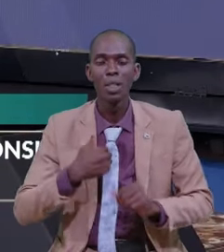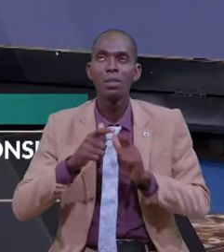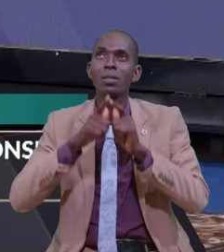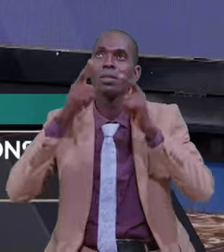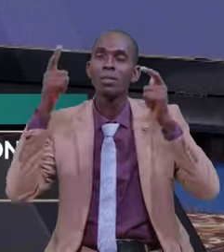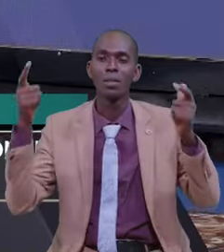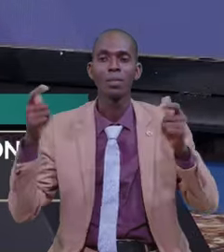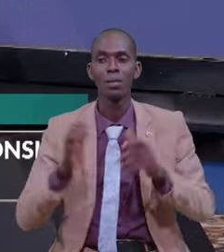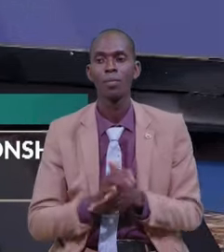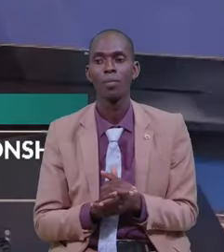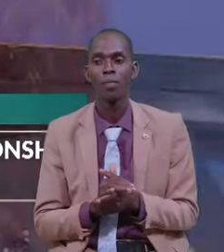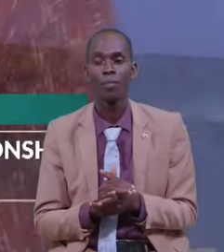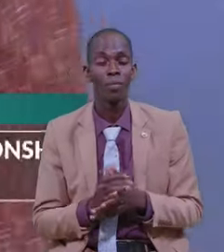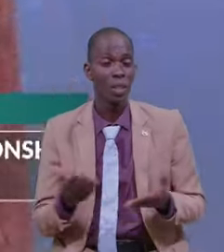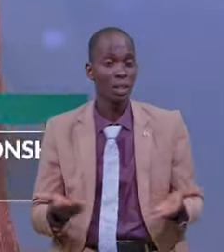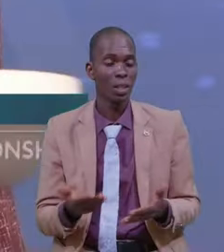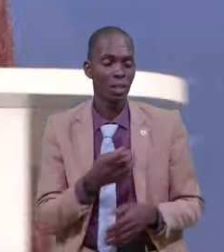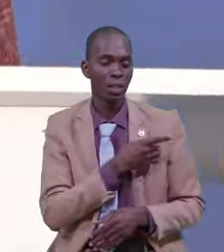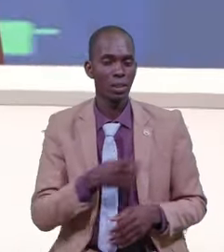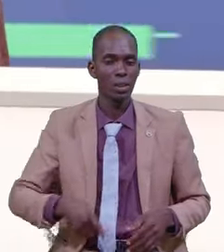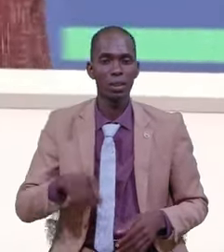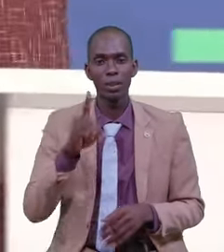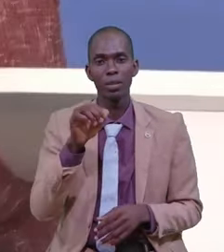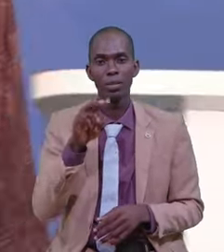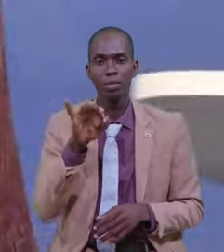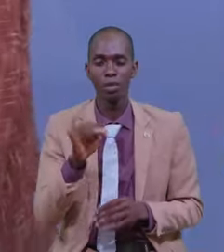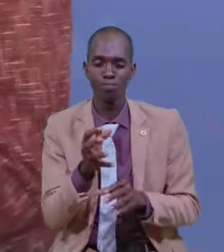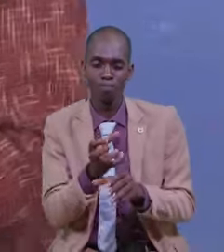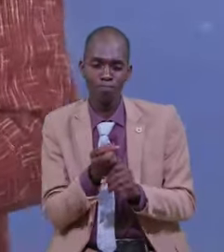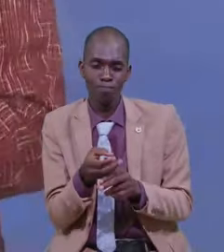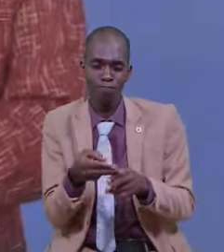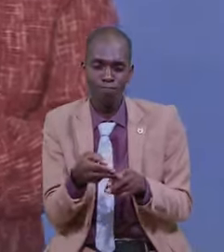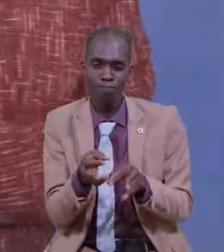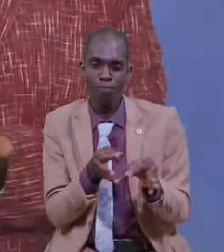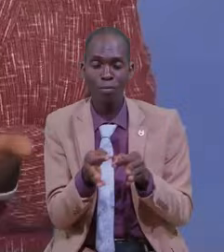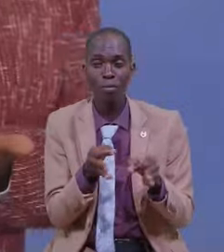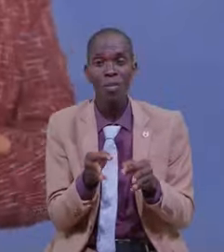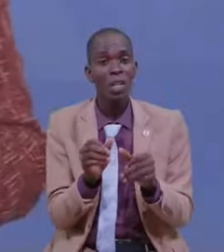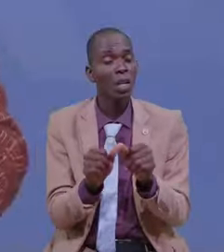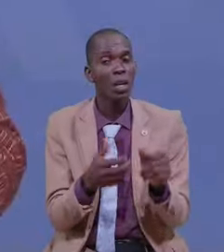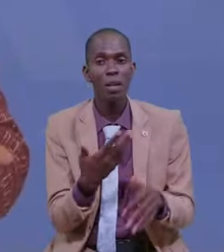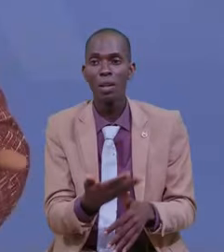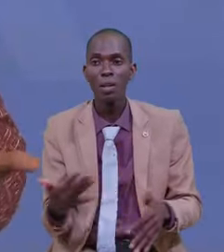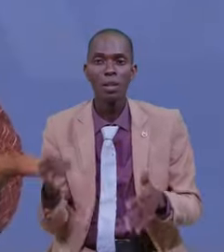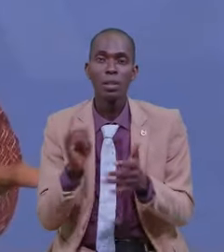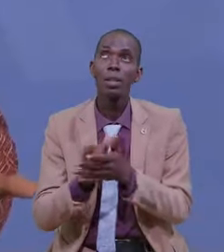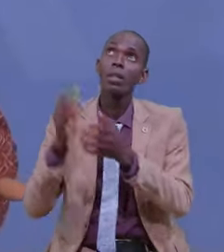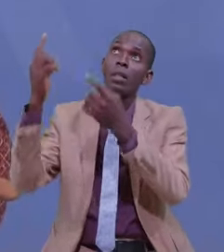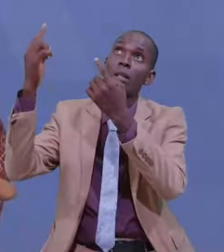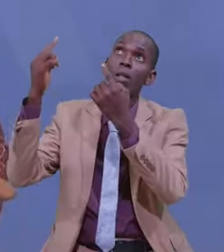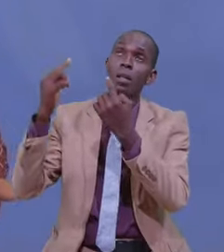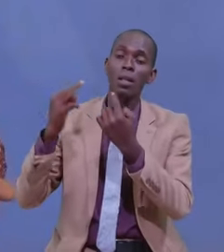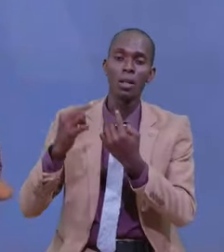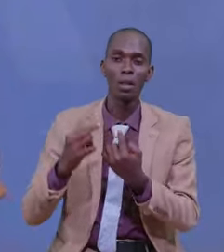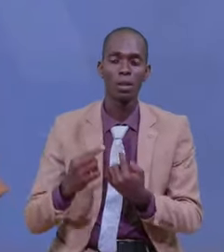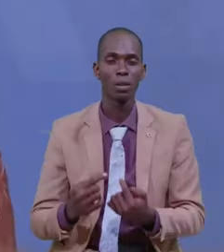great. Here, David summarized everything that came from heaven to